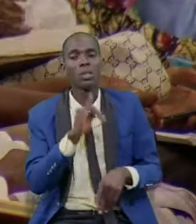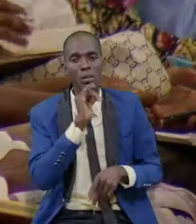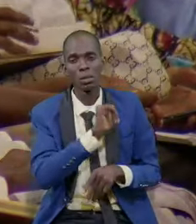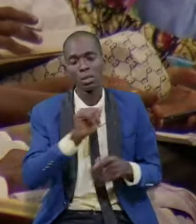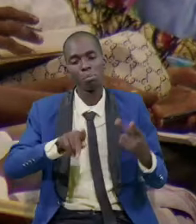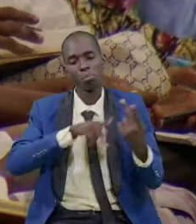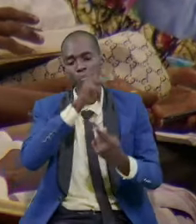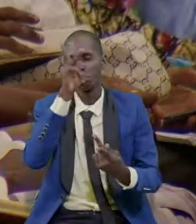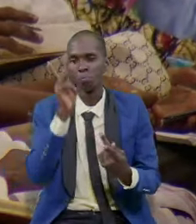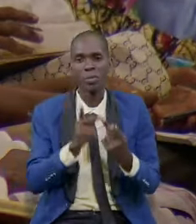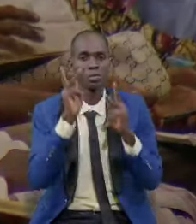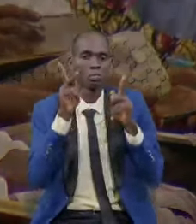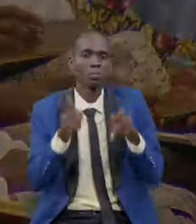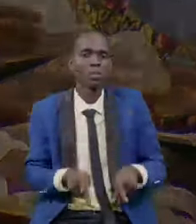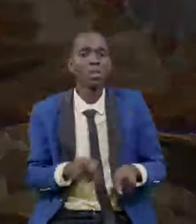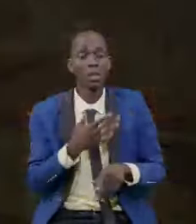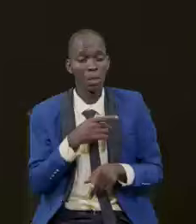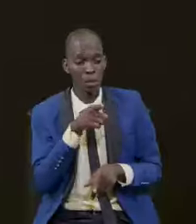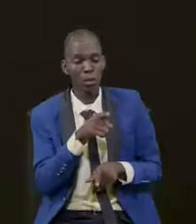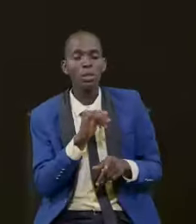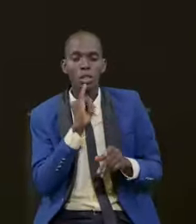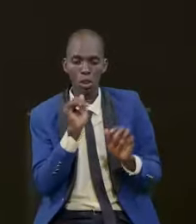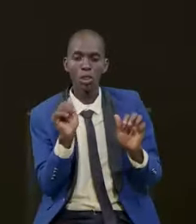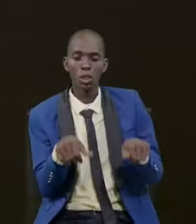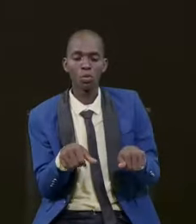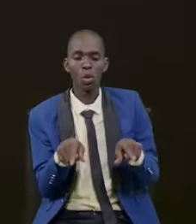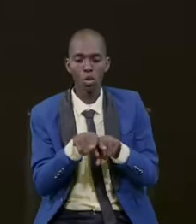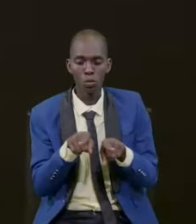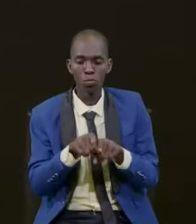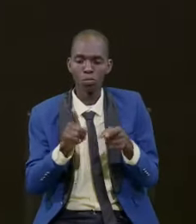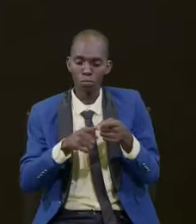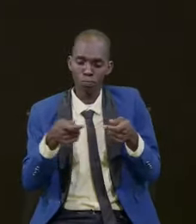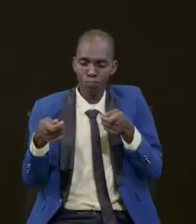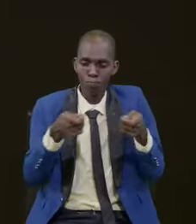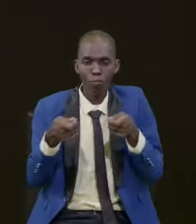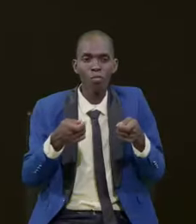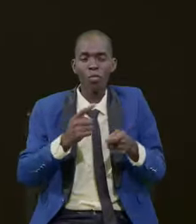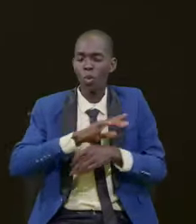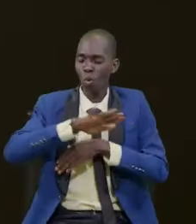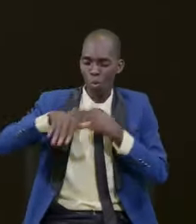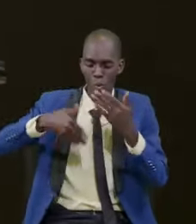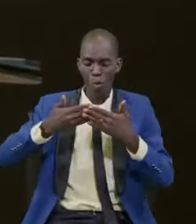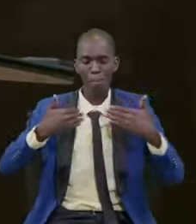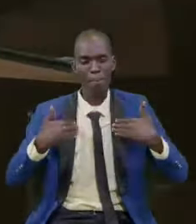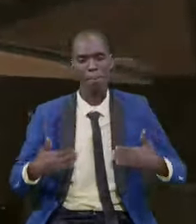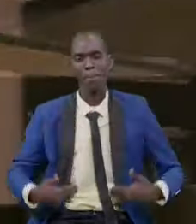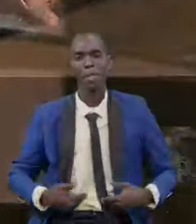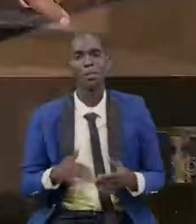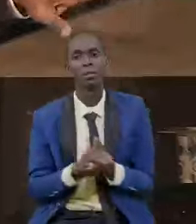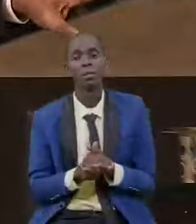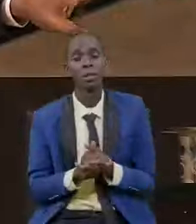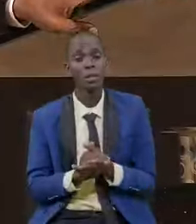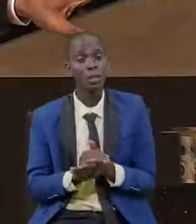able also to bridle, control the whole body. The one who